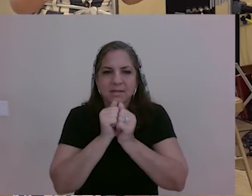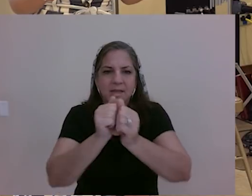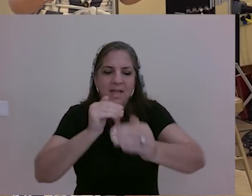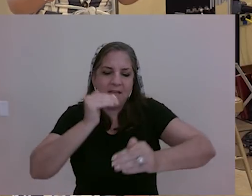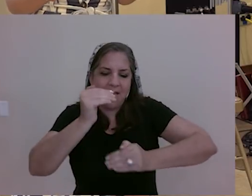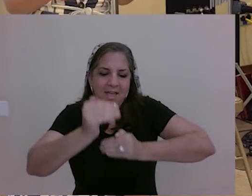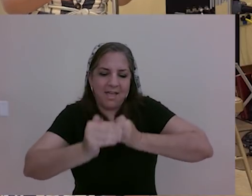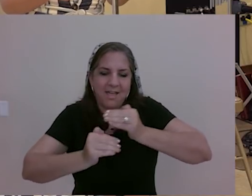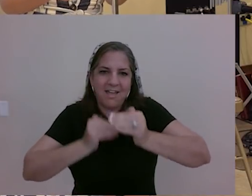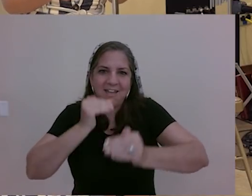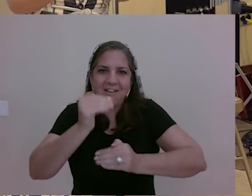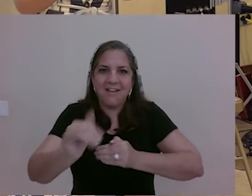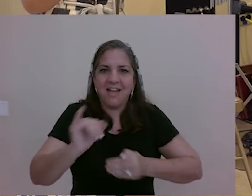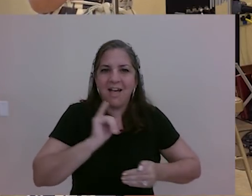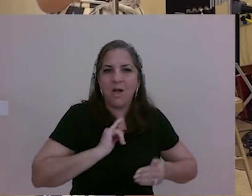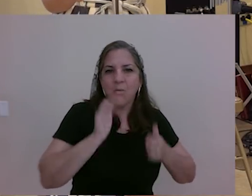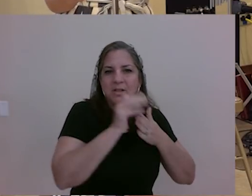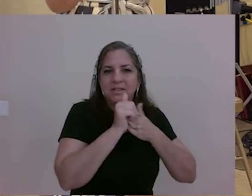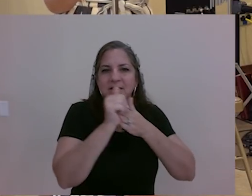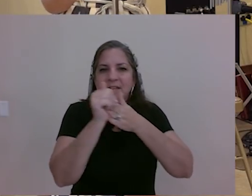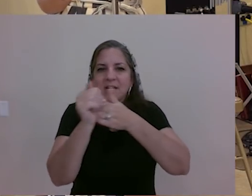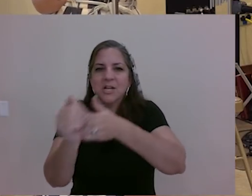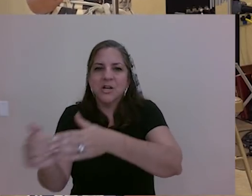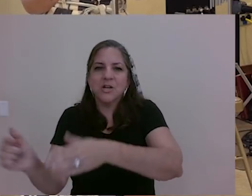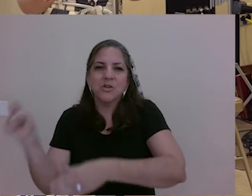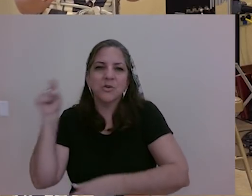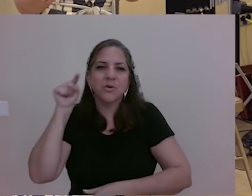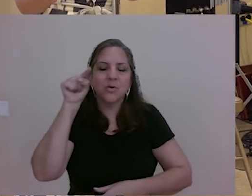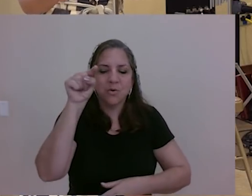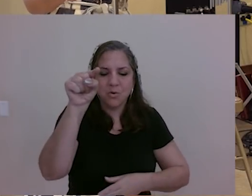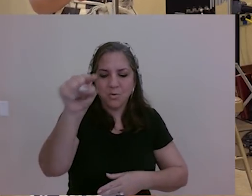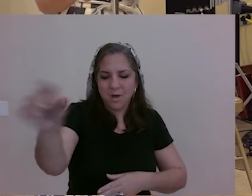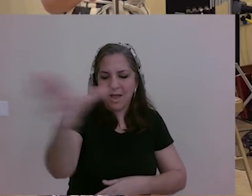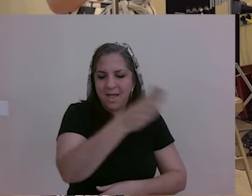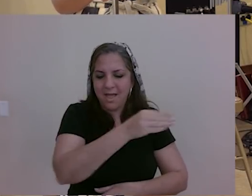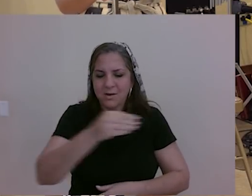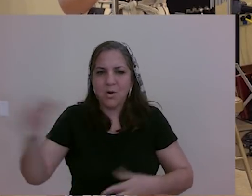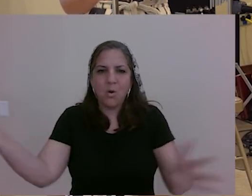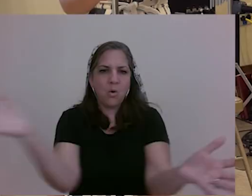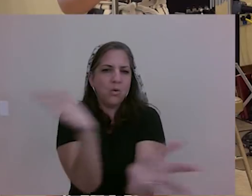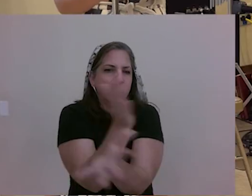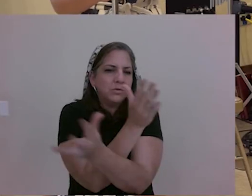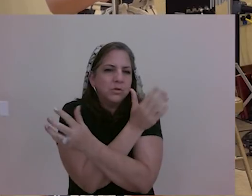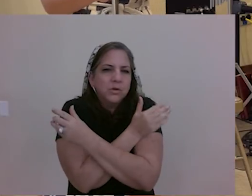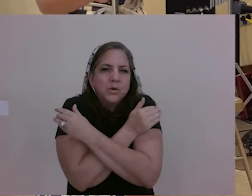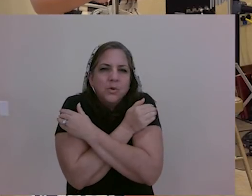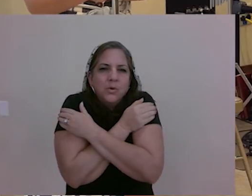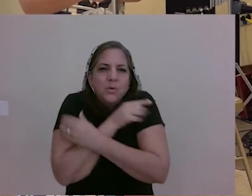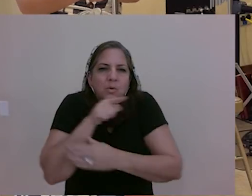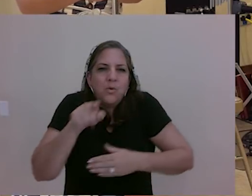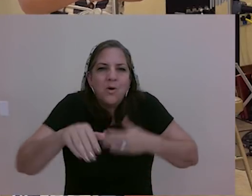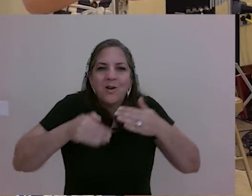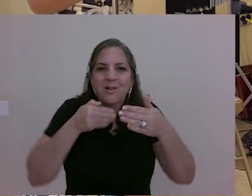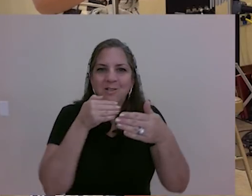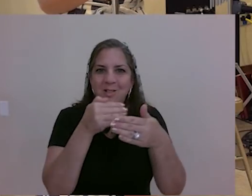with care. I will lead you and hold you